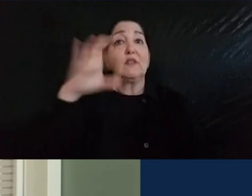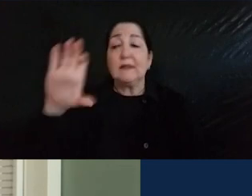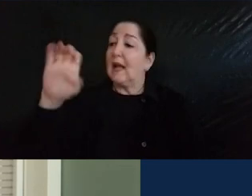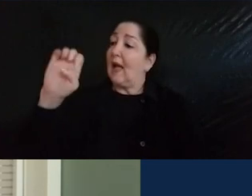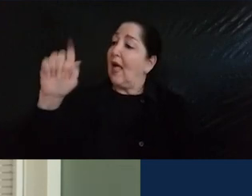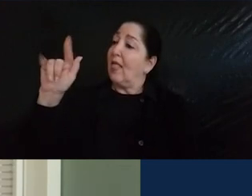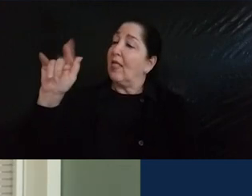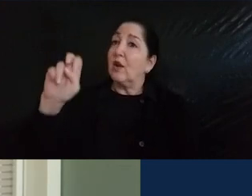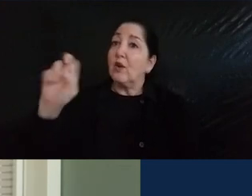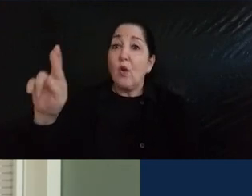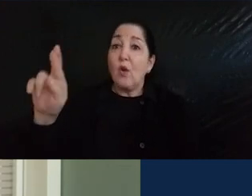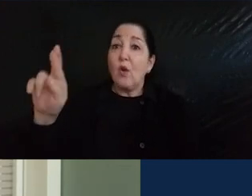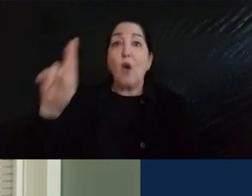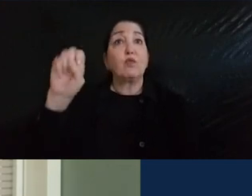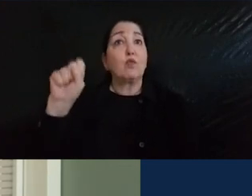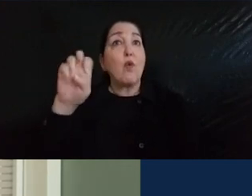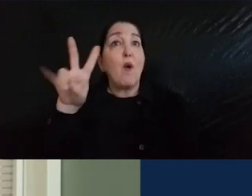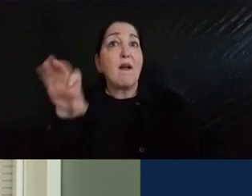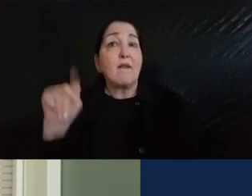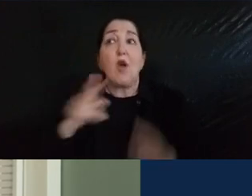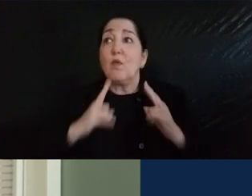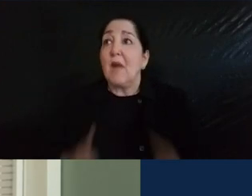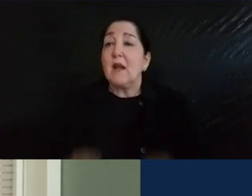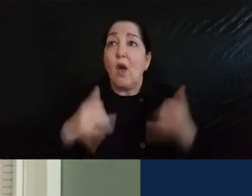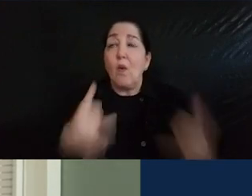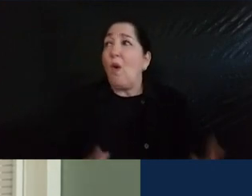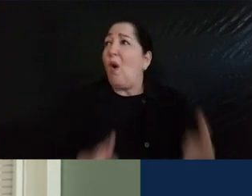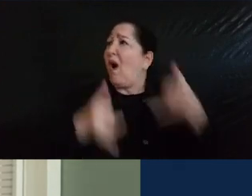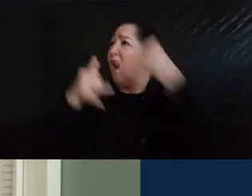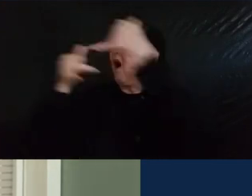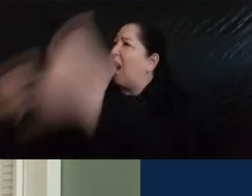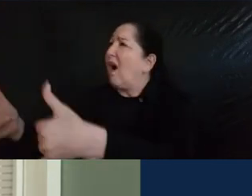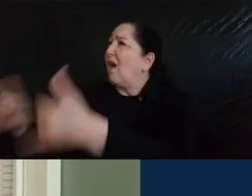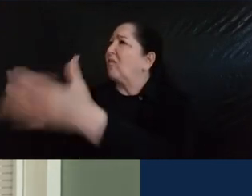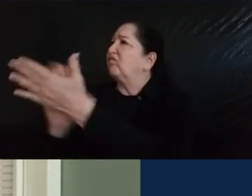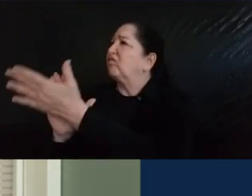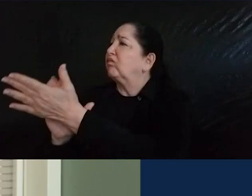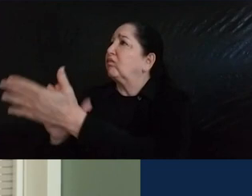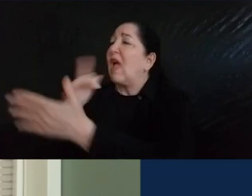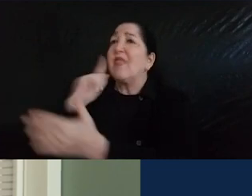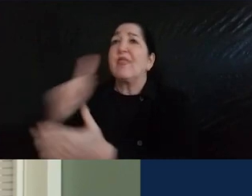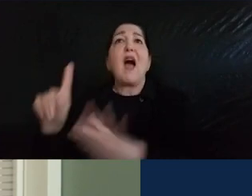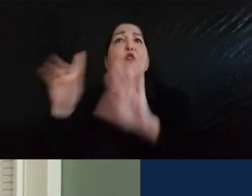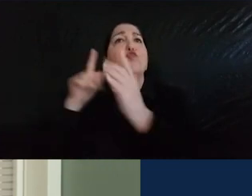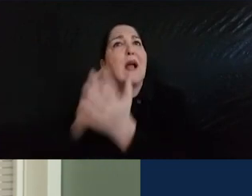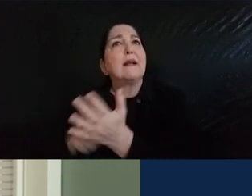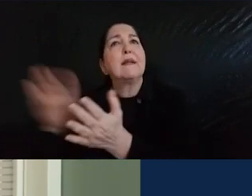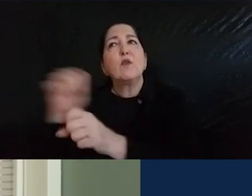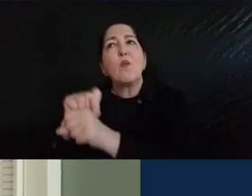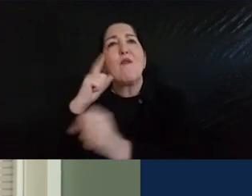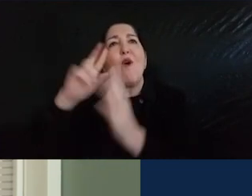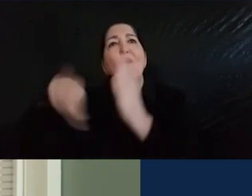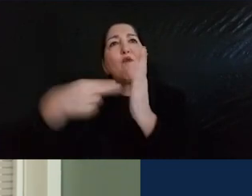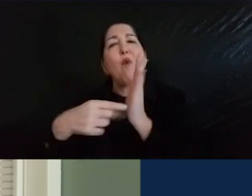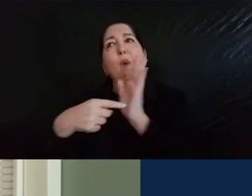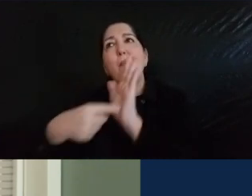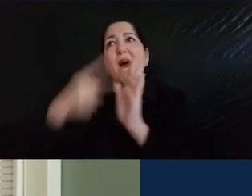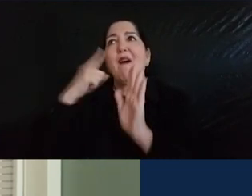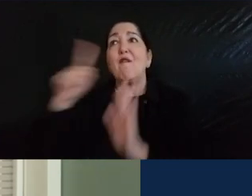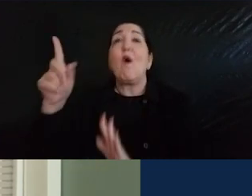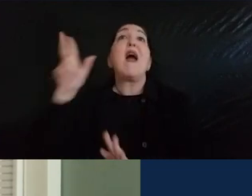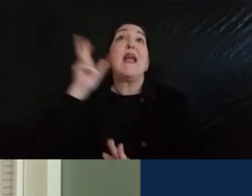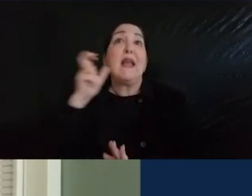Eleanor Roosevelt Humanitarian Award. This amazing award recognizes his work as a role model for